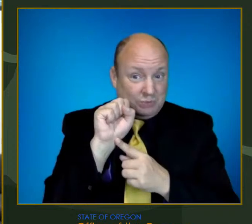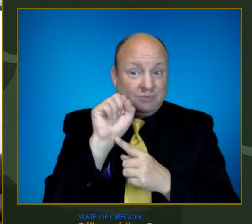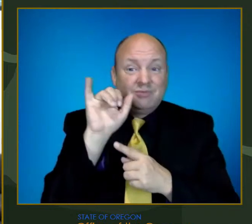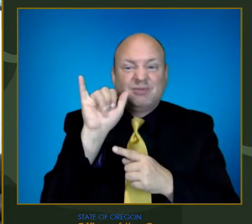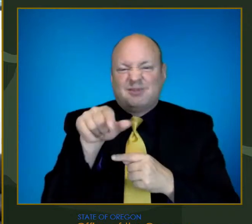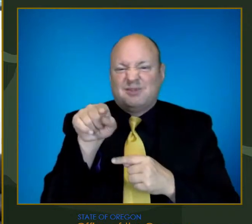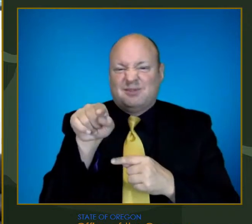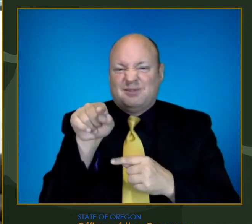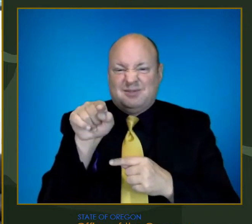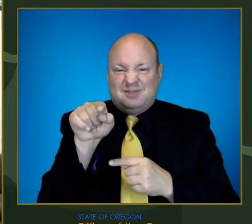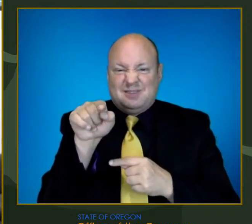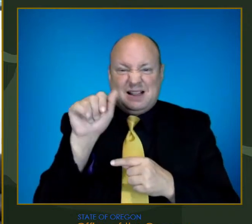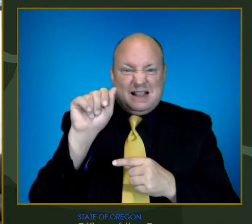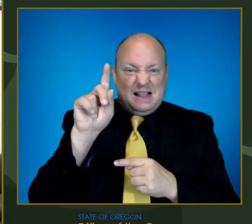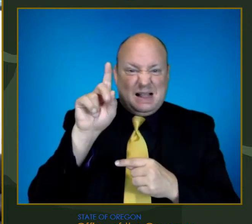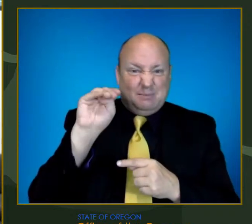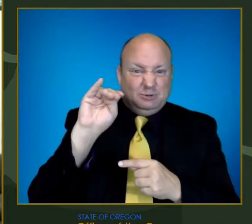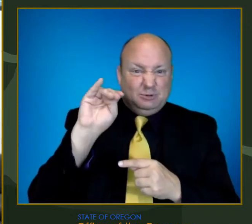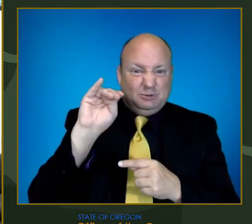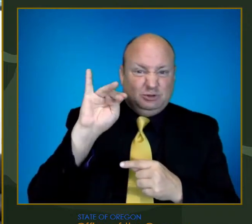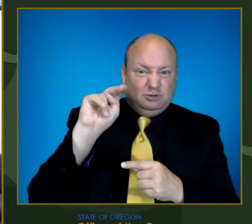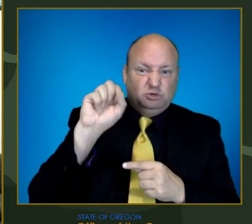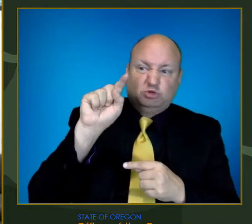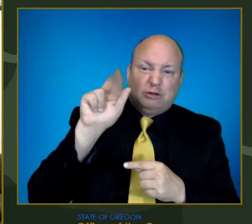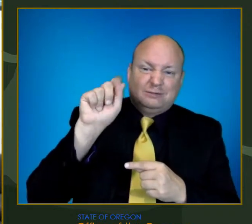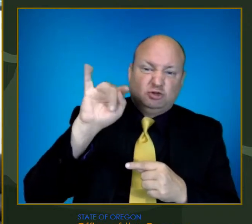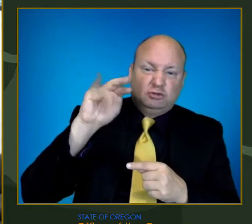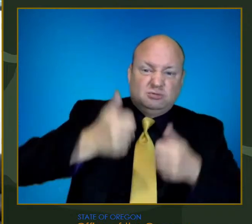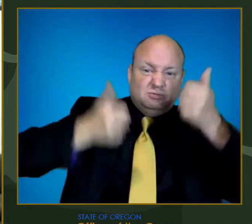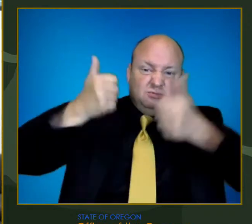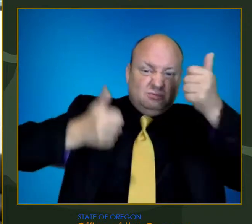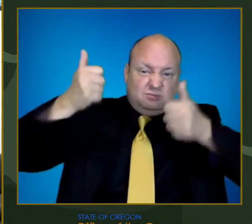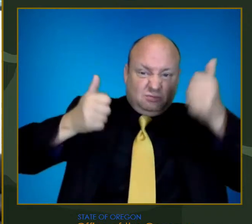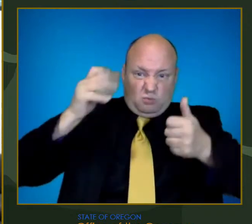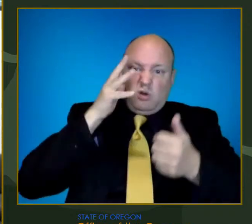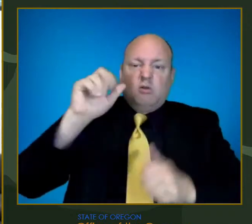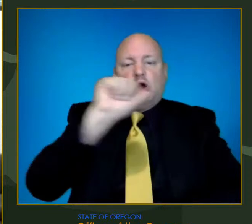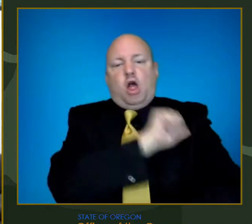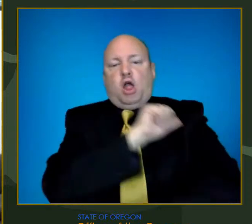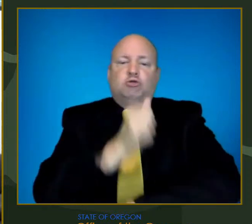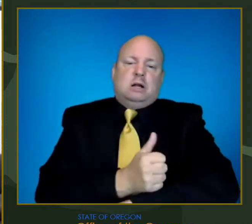authorize boosters beginning late in September 20th, I believe.